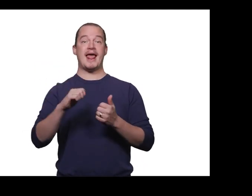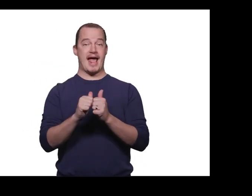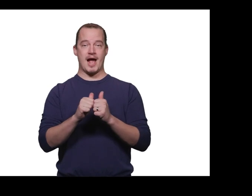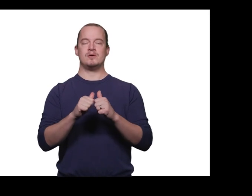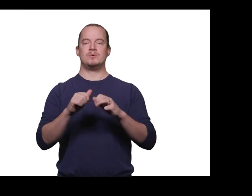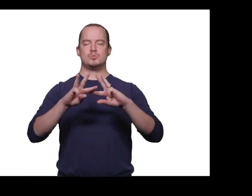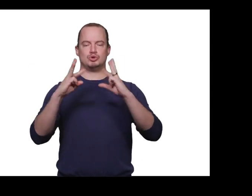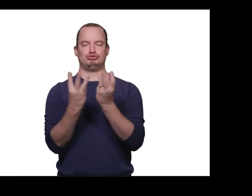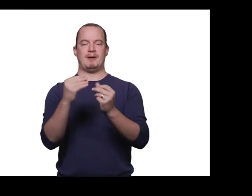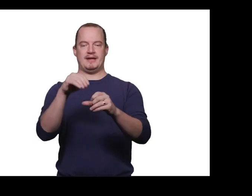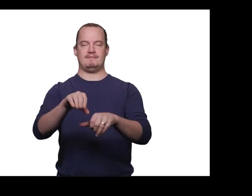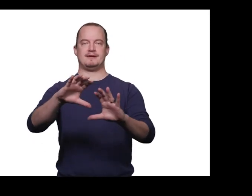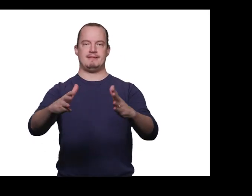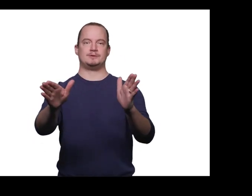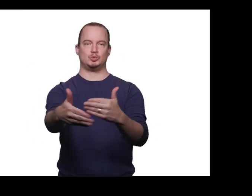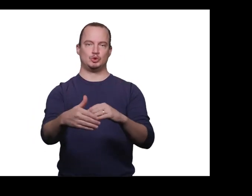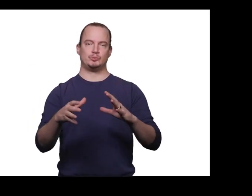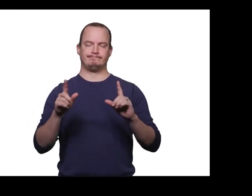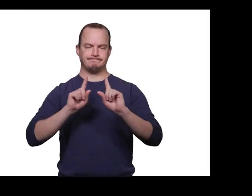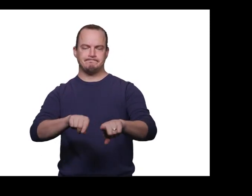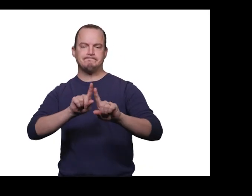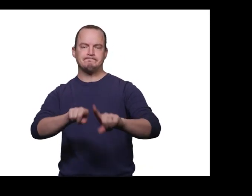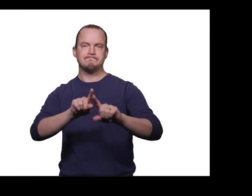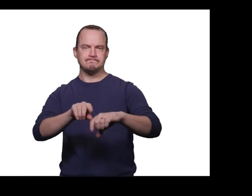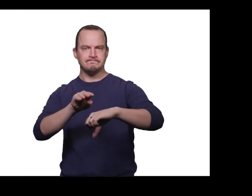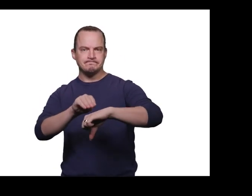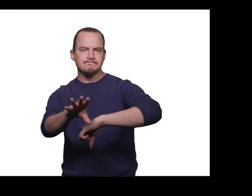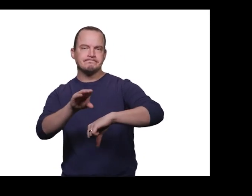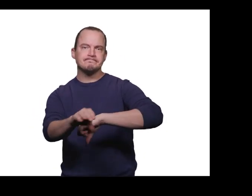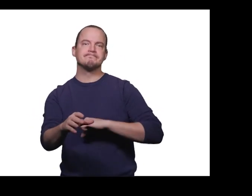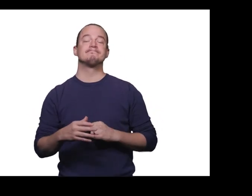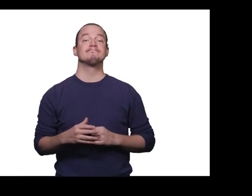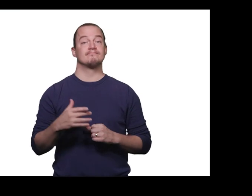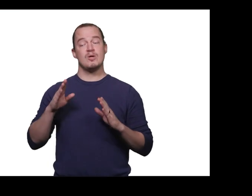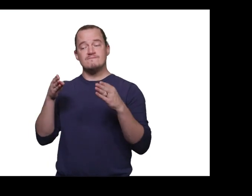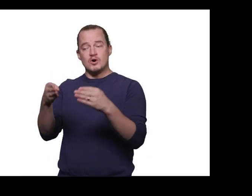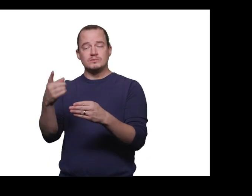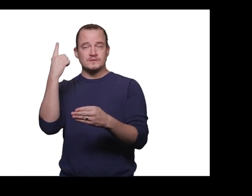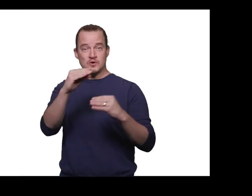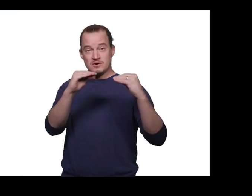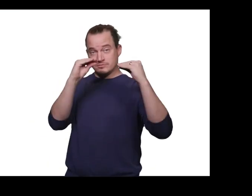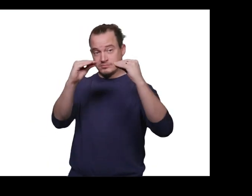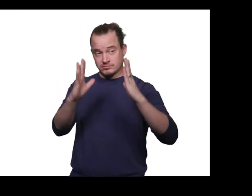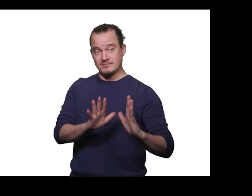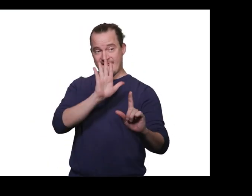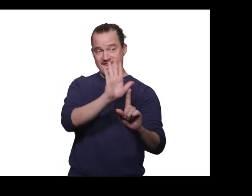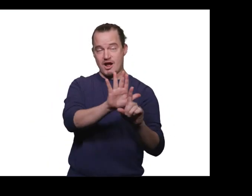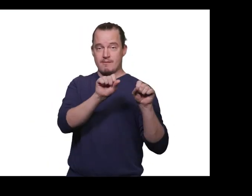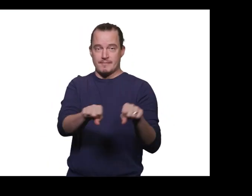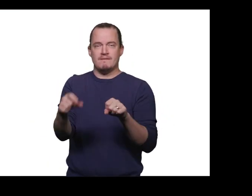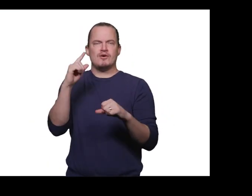classroom residencies or workshops. The residencies are focused on building the educator partner's capacity and comfort with